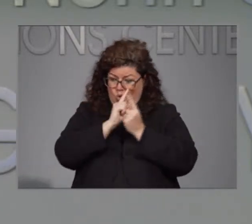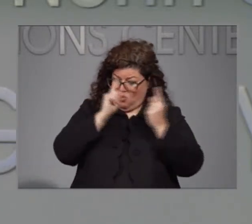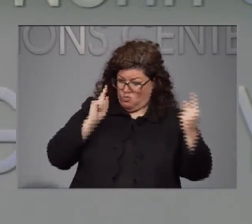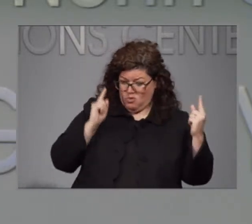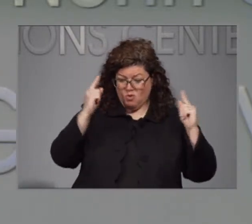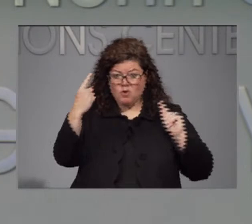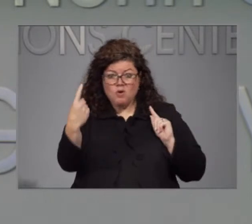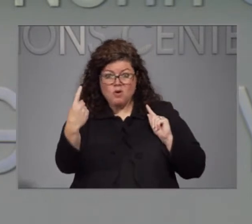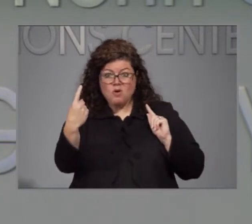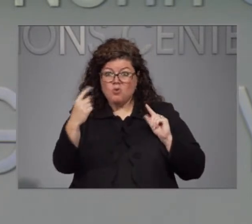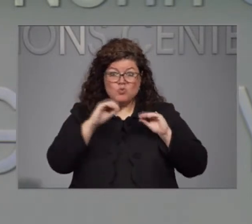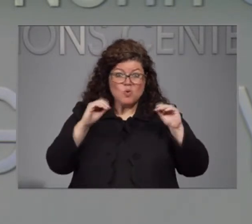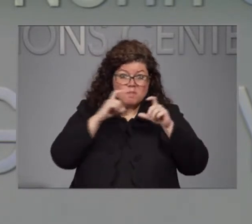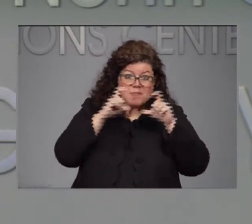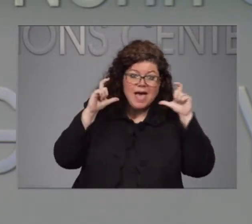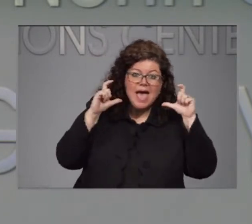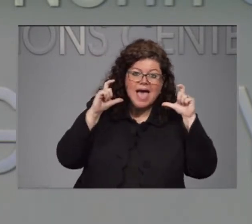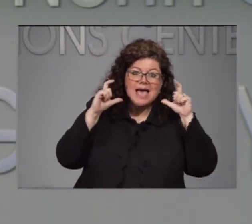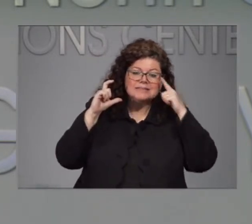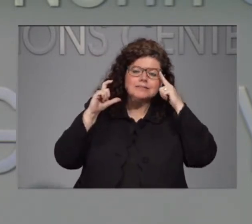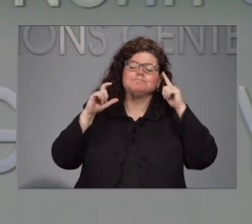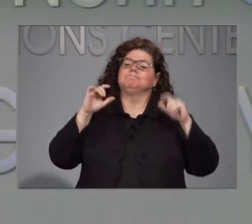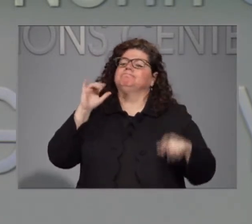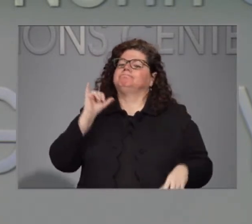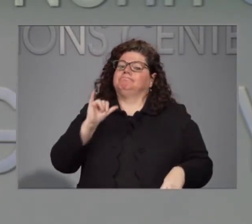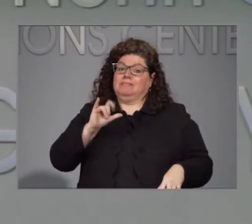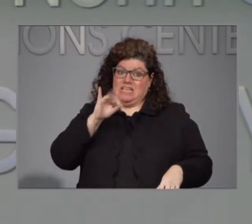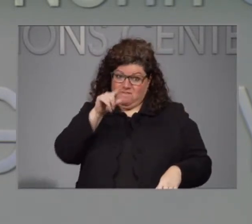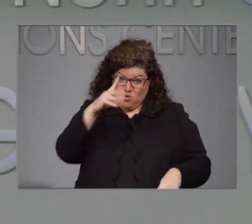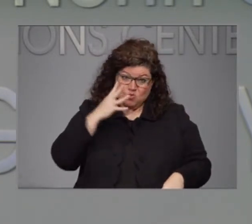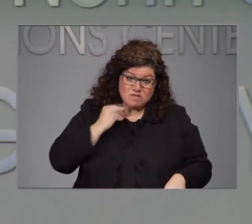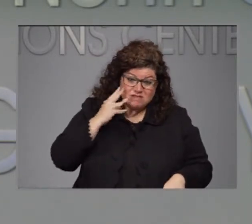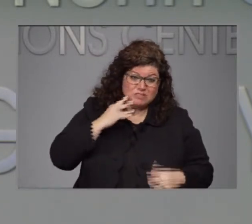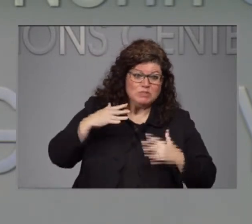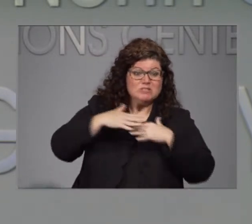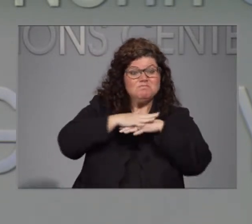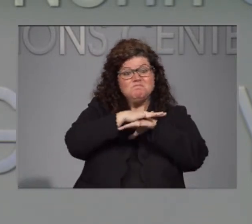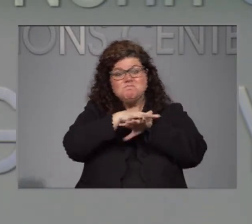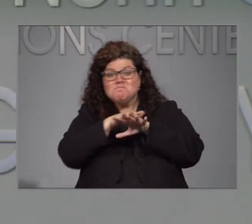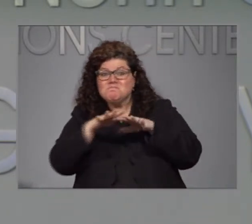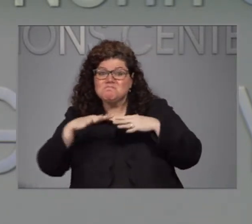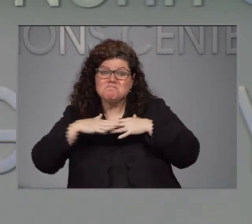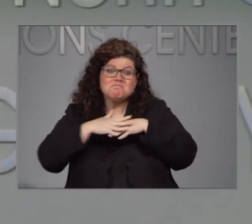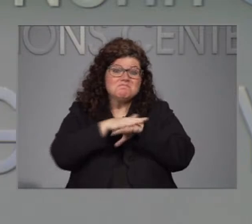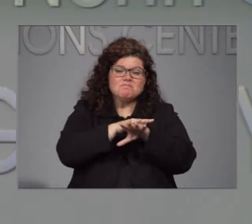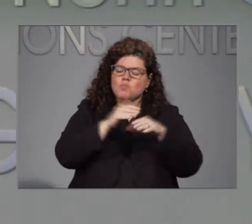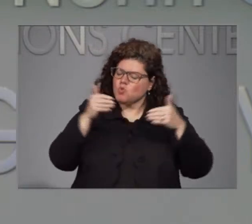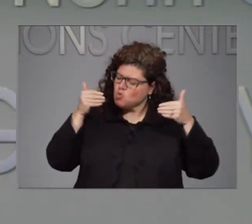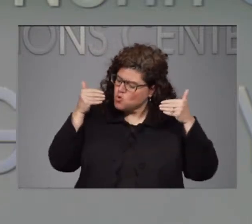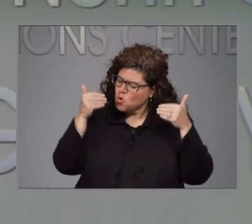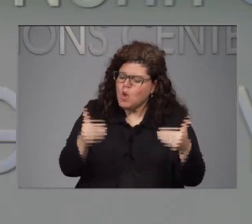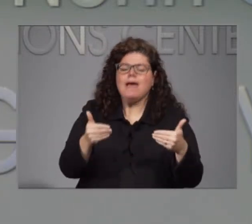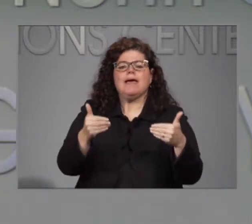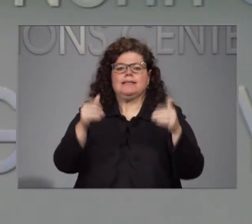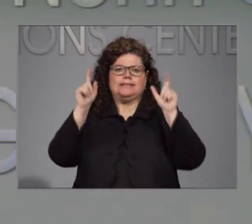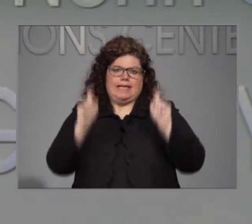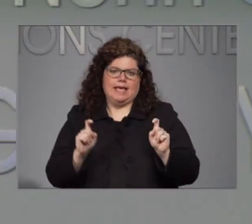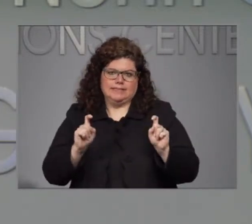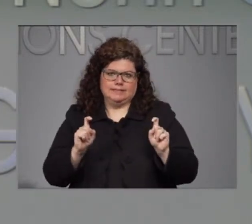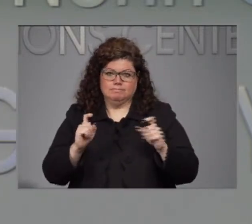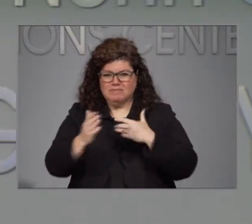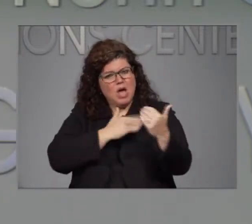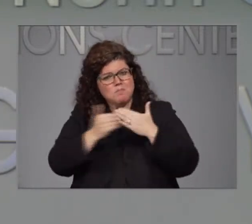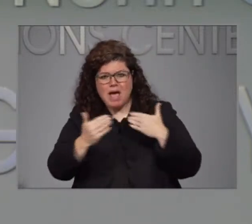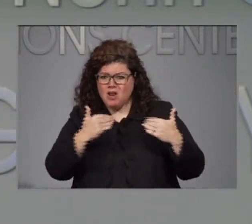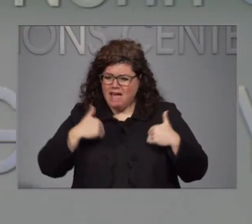we recommend that anyone who's been in a crowd get tested, even if you have no symptoms. Today we have an update on